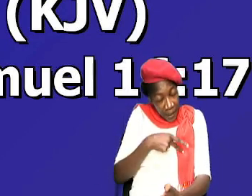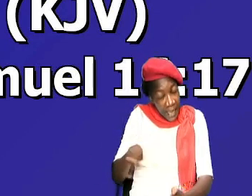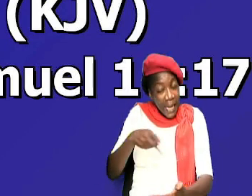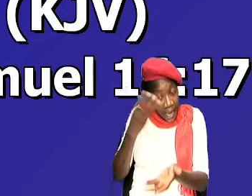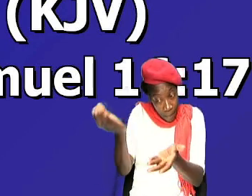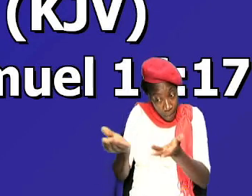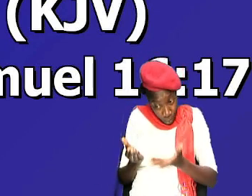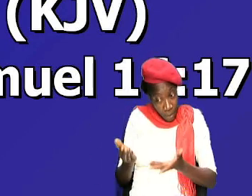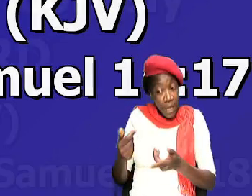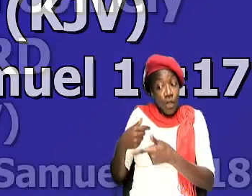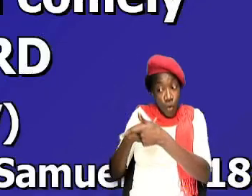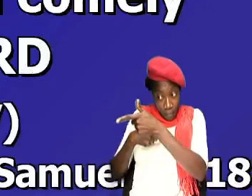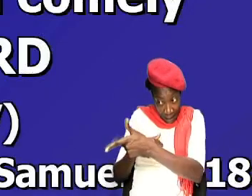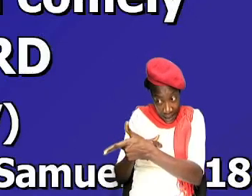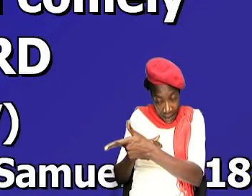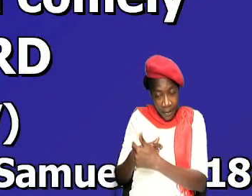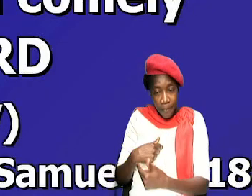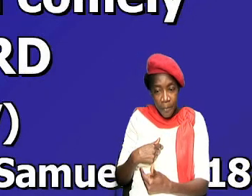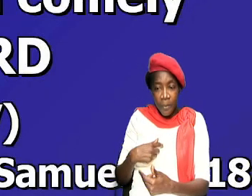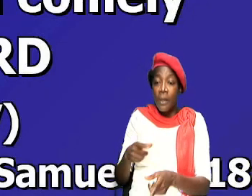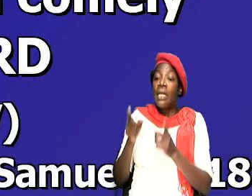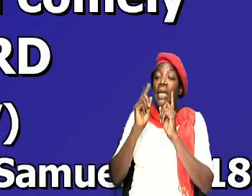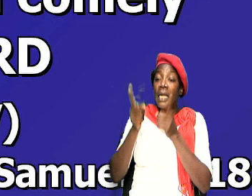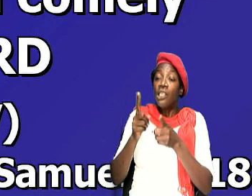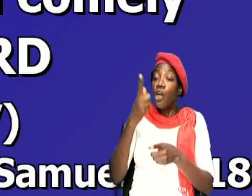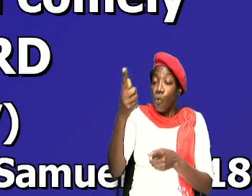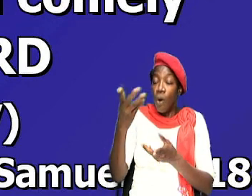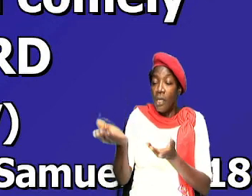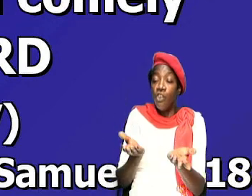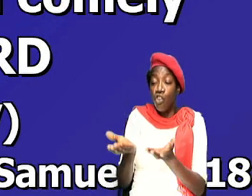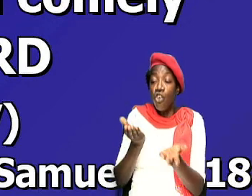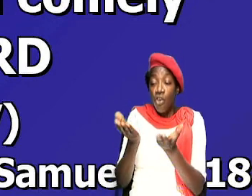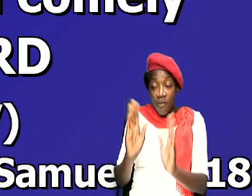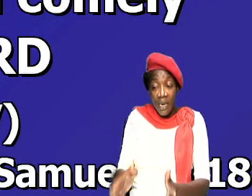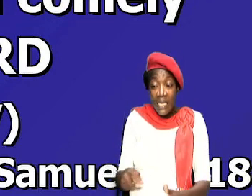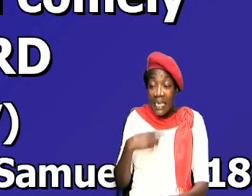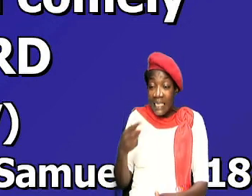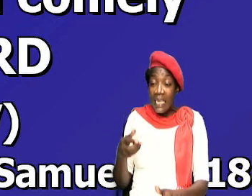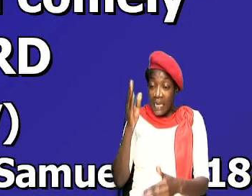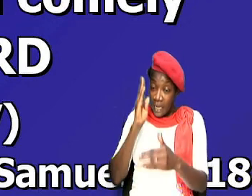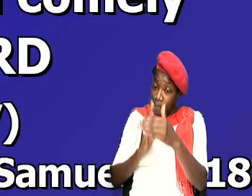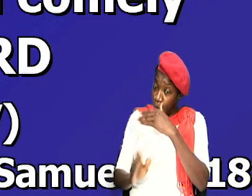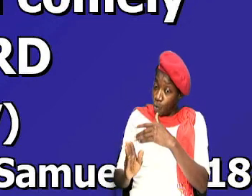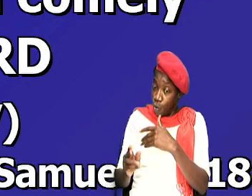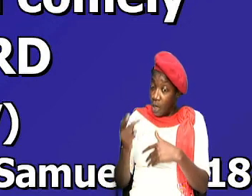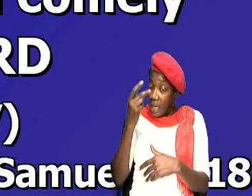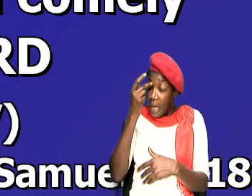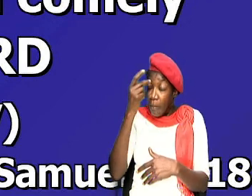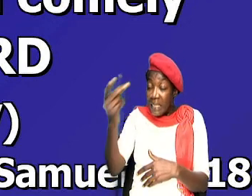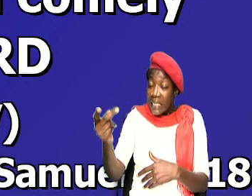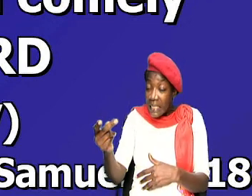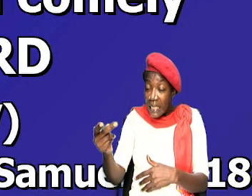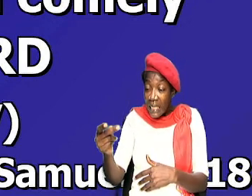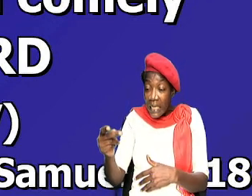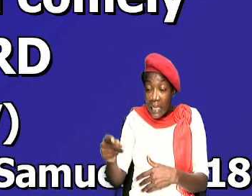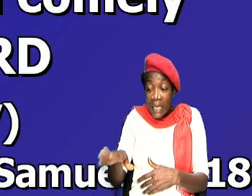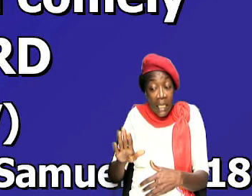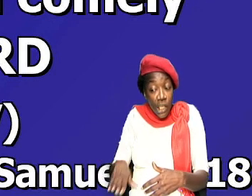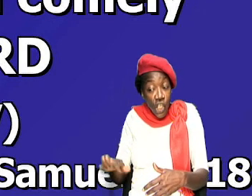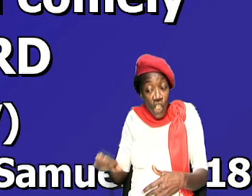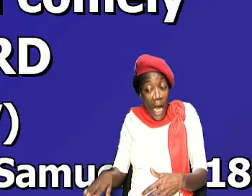me. Then answered one of the servants, and said, behold, I have seen a son of